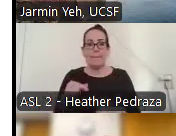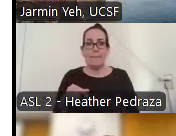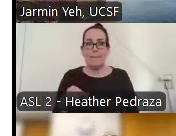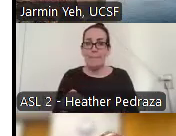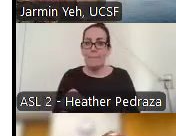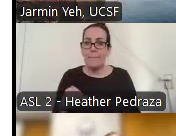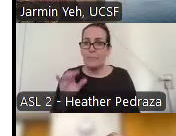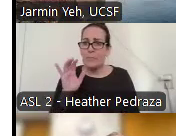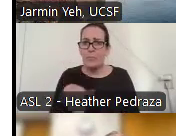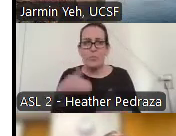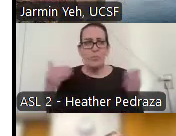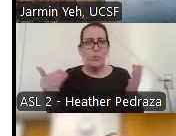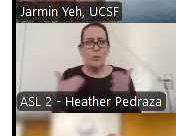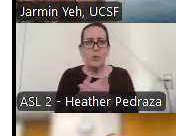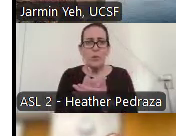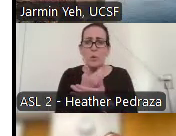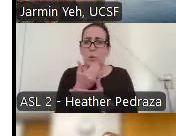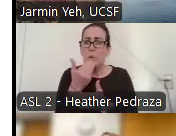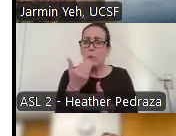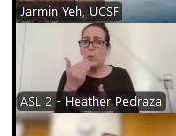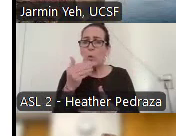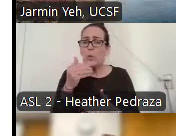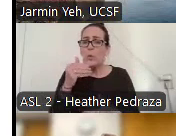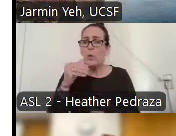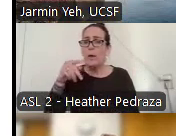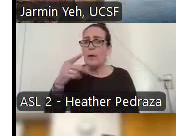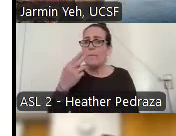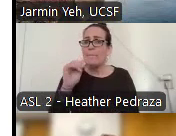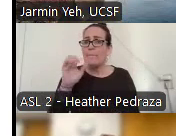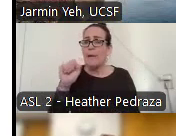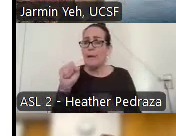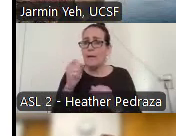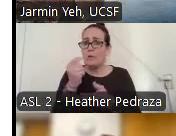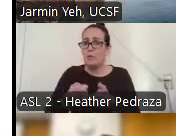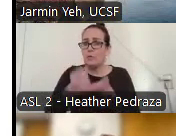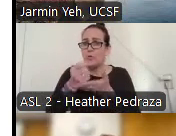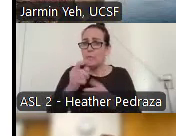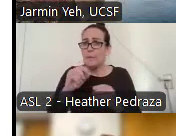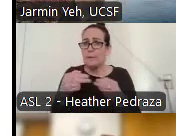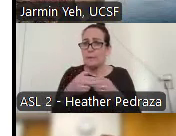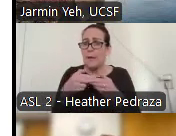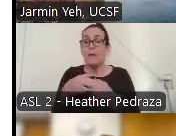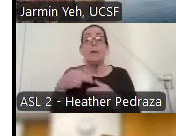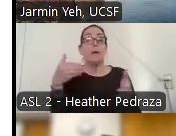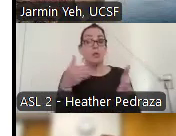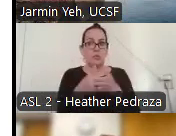That the new phase of treatment slide? It's close to that. Okay.